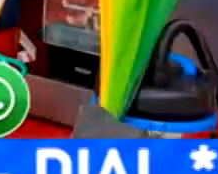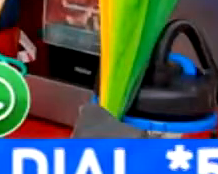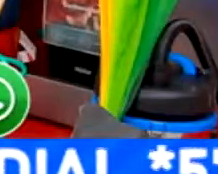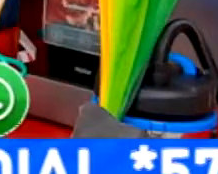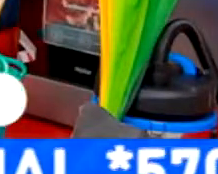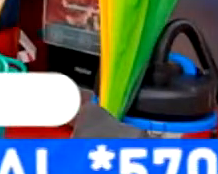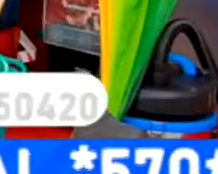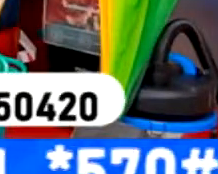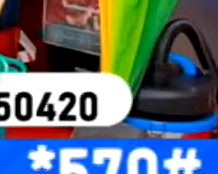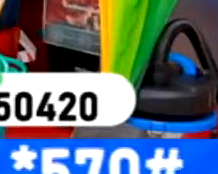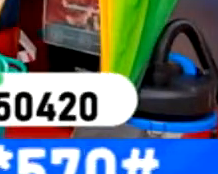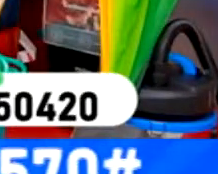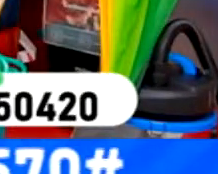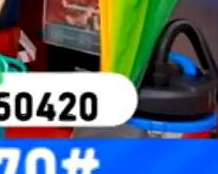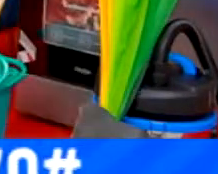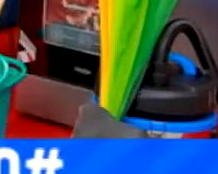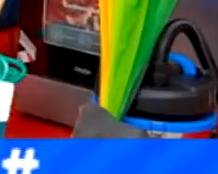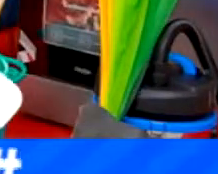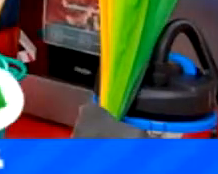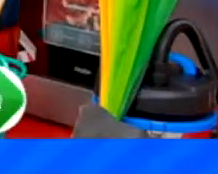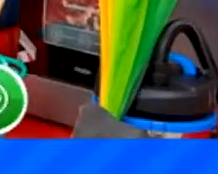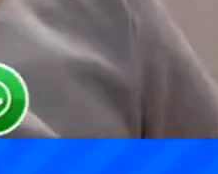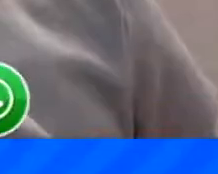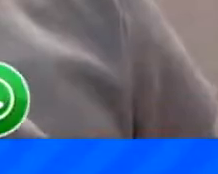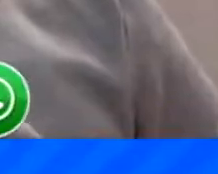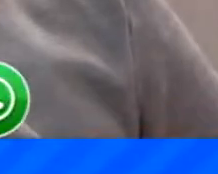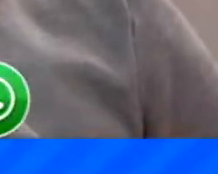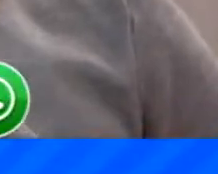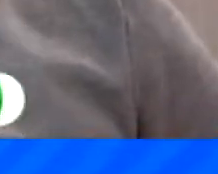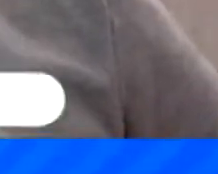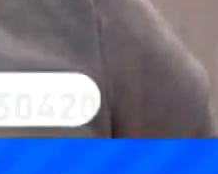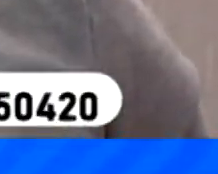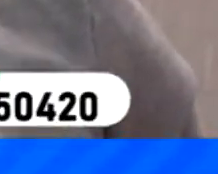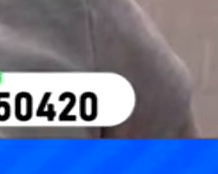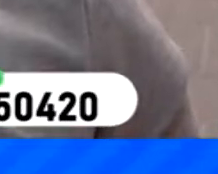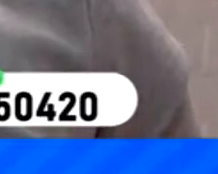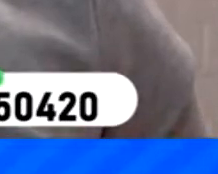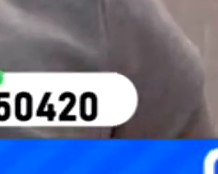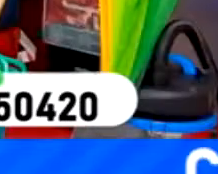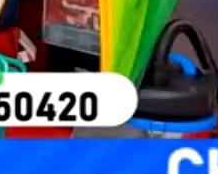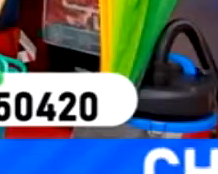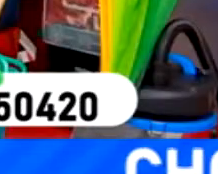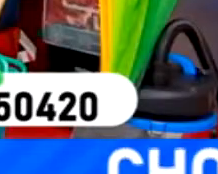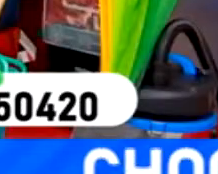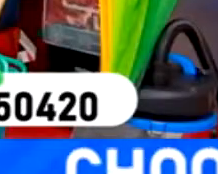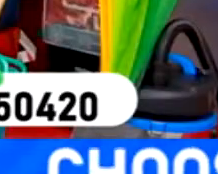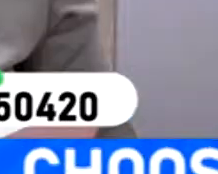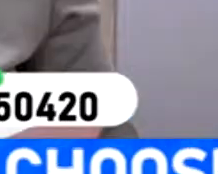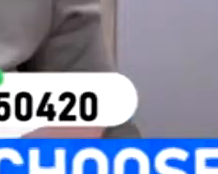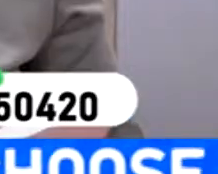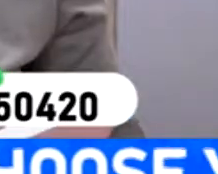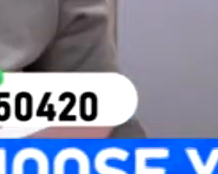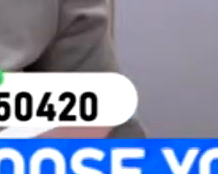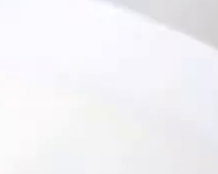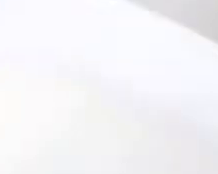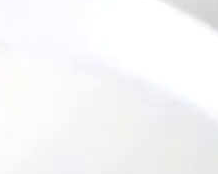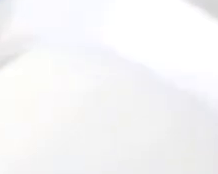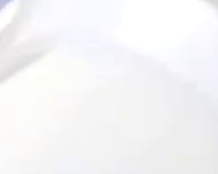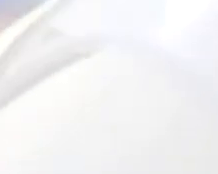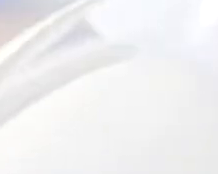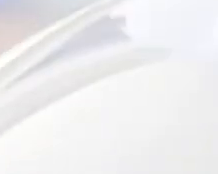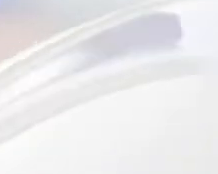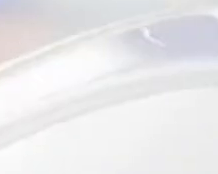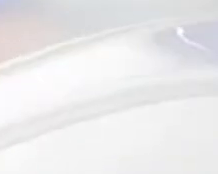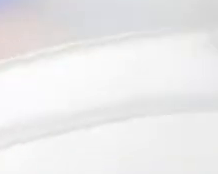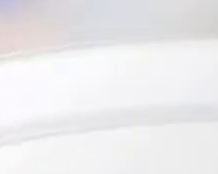We've gone ahead to kamaliza pia school fees with your other kid. Thank you, God. Asante sana Lotto Moto.